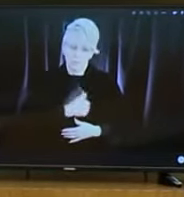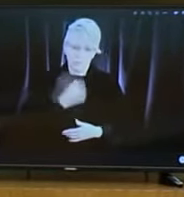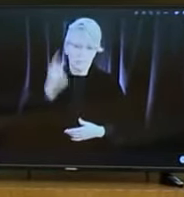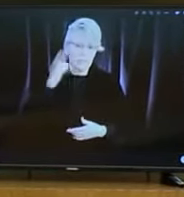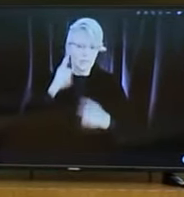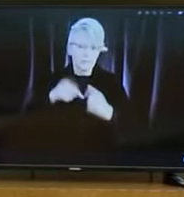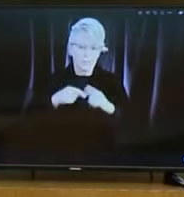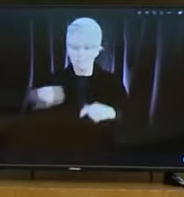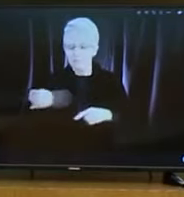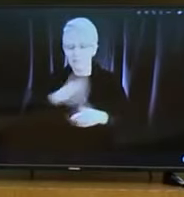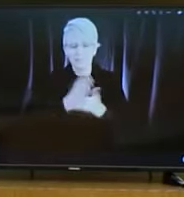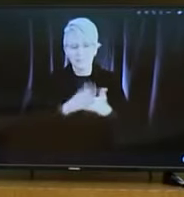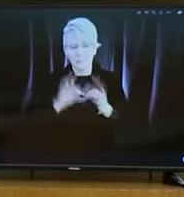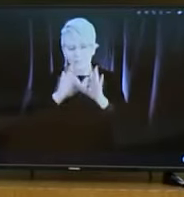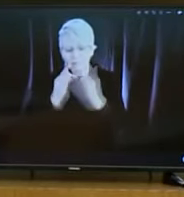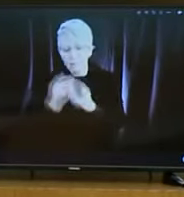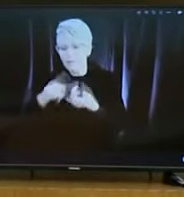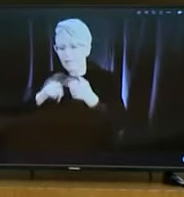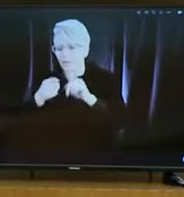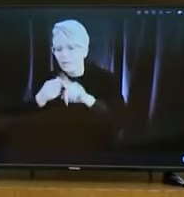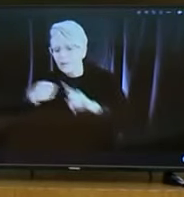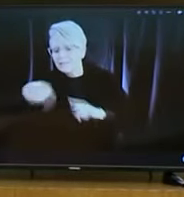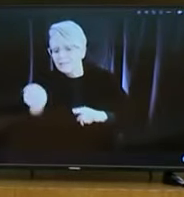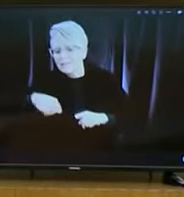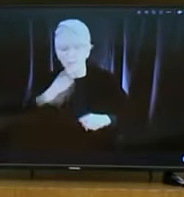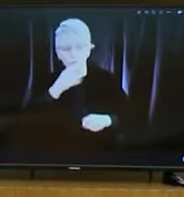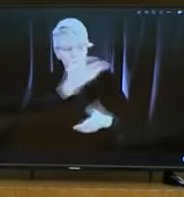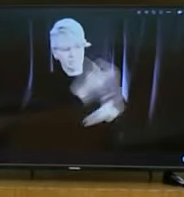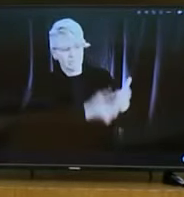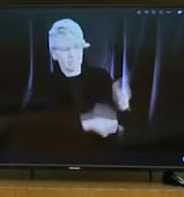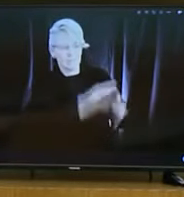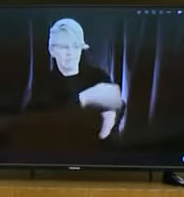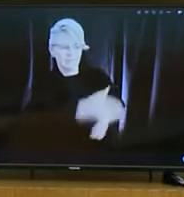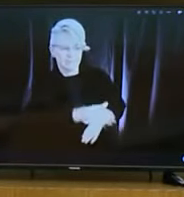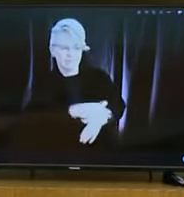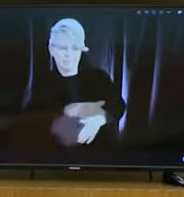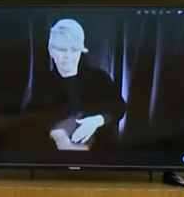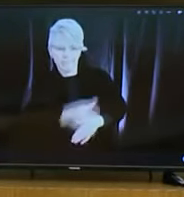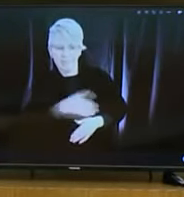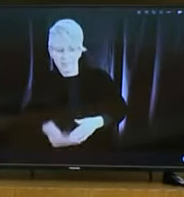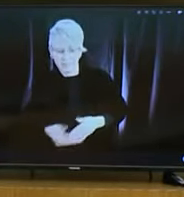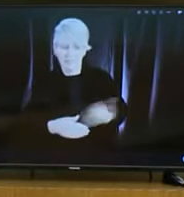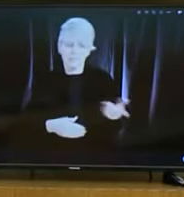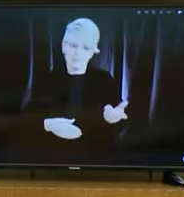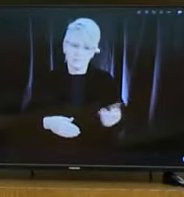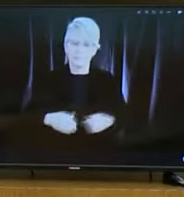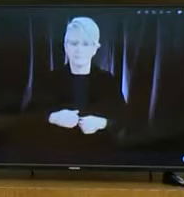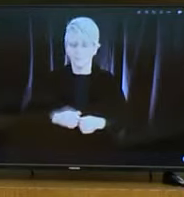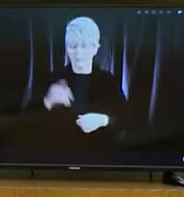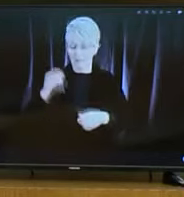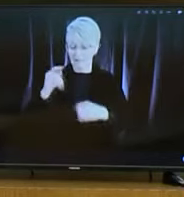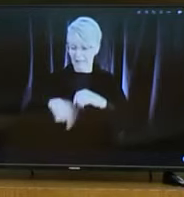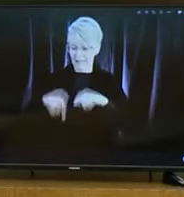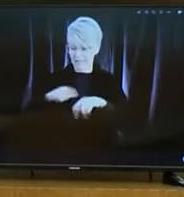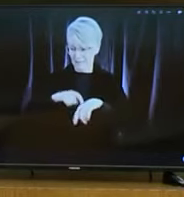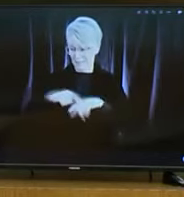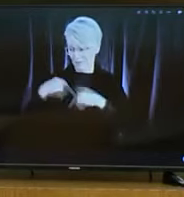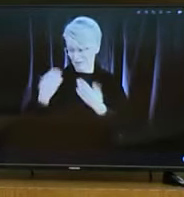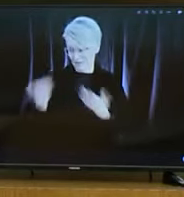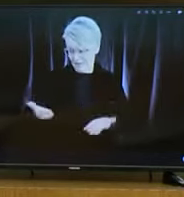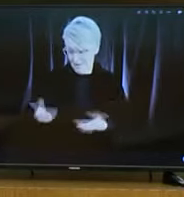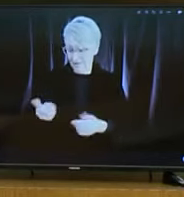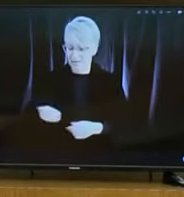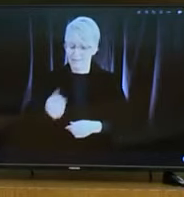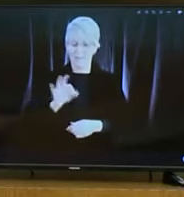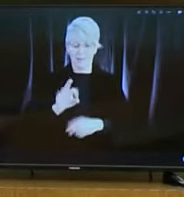um saskatchewan residents who lost their lives to code 19 since we were last here 19 residents have